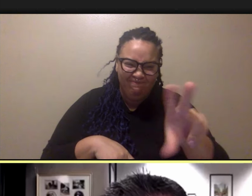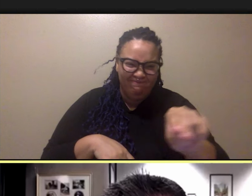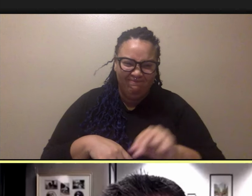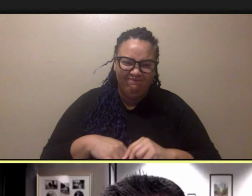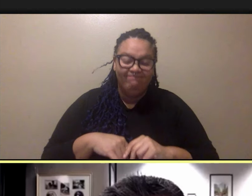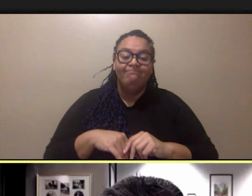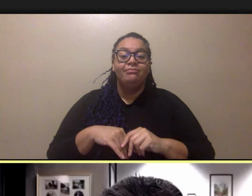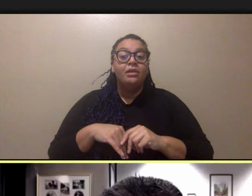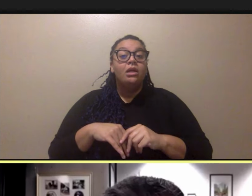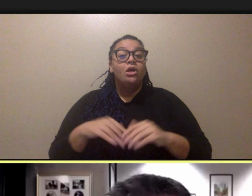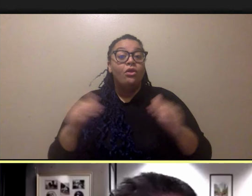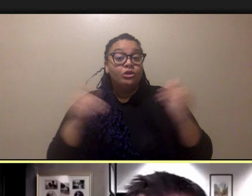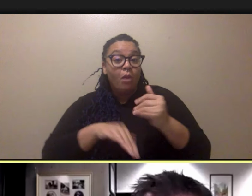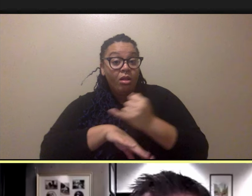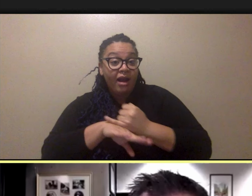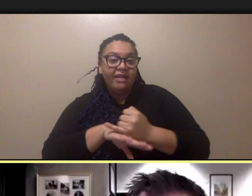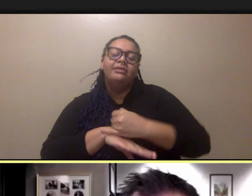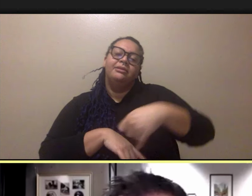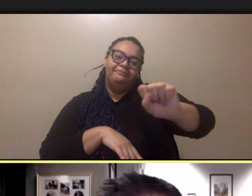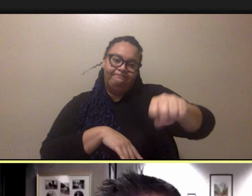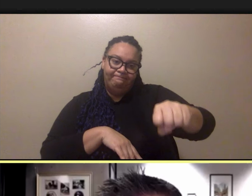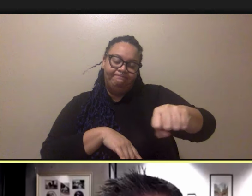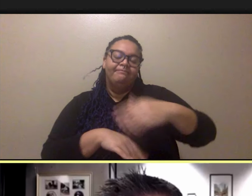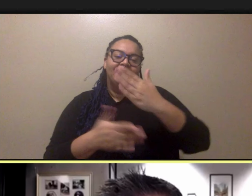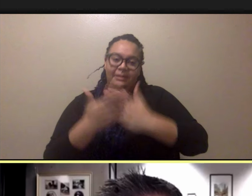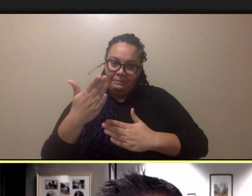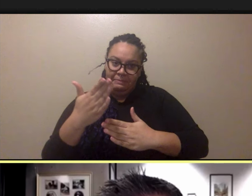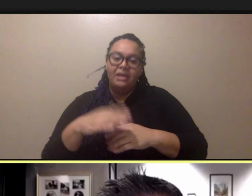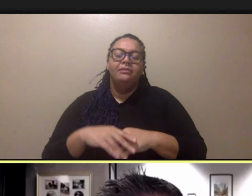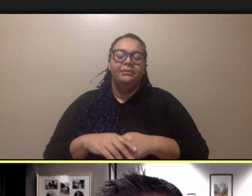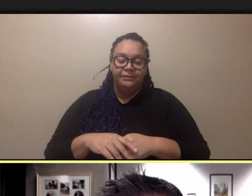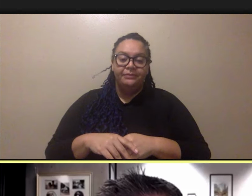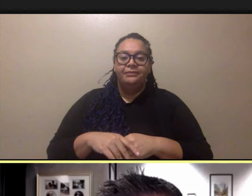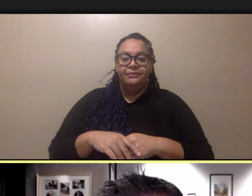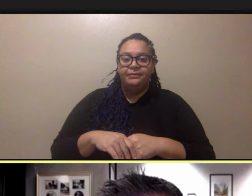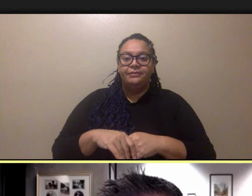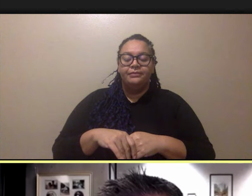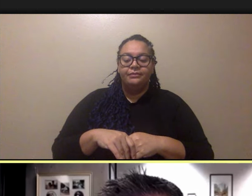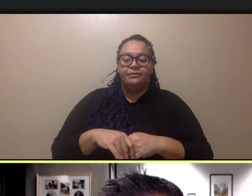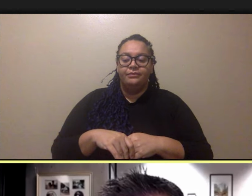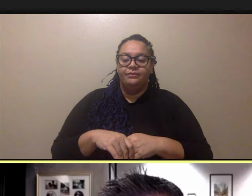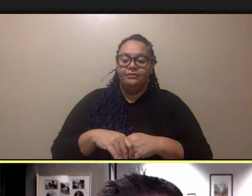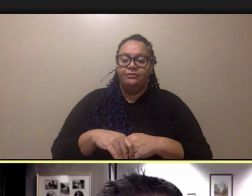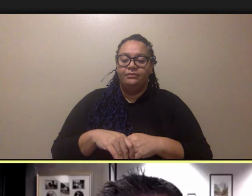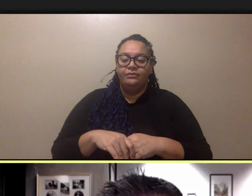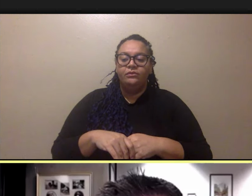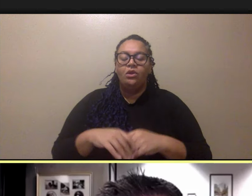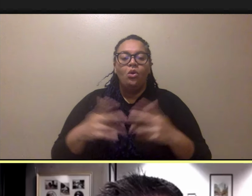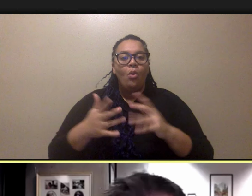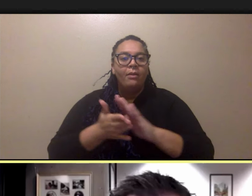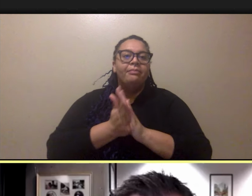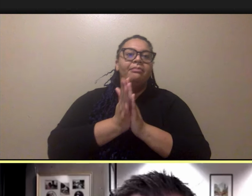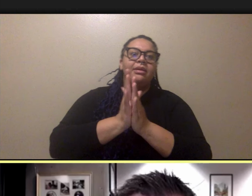smaller islands, they did. So what became the most lucrative product out